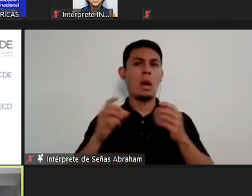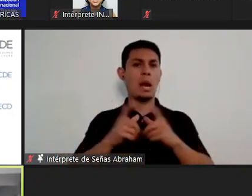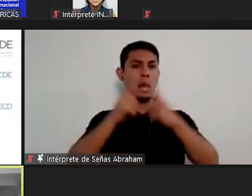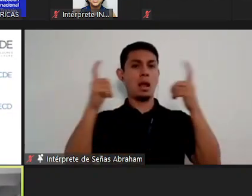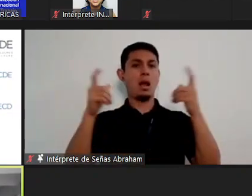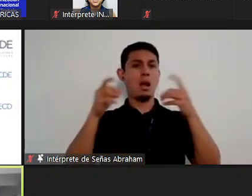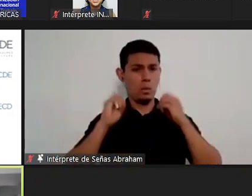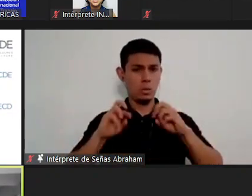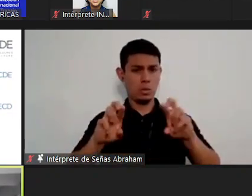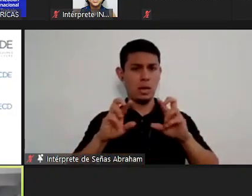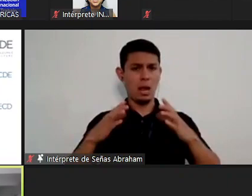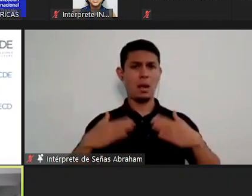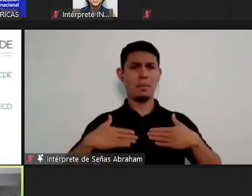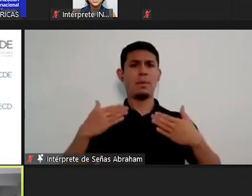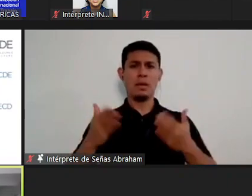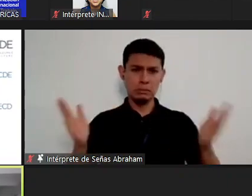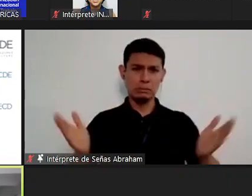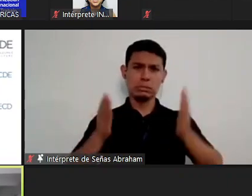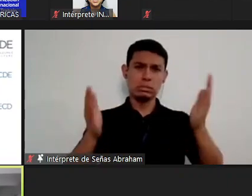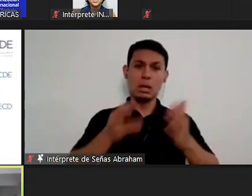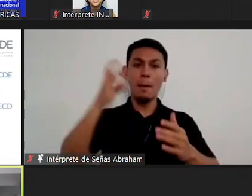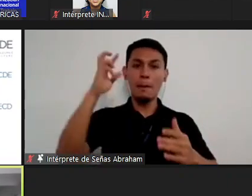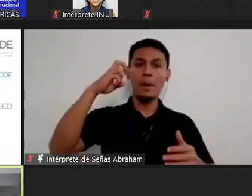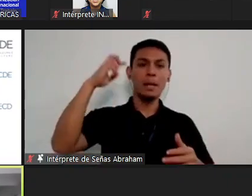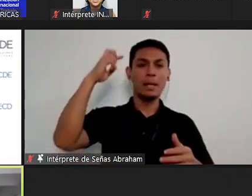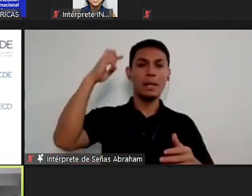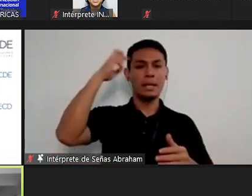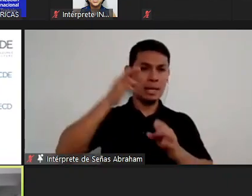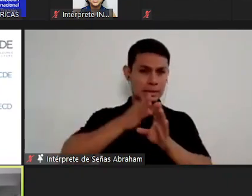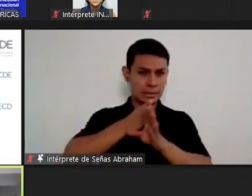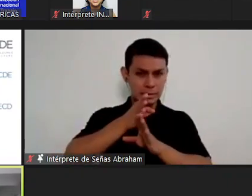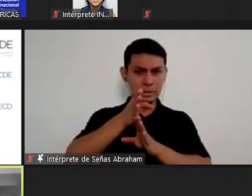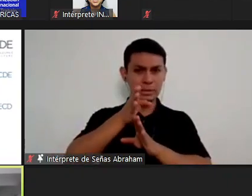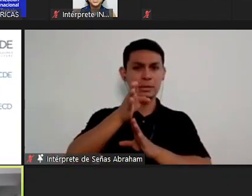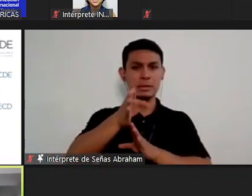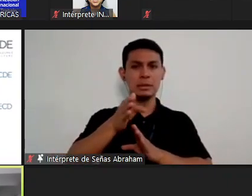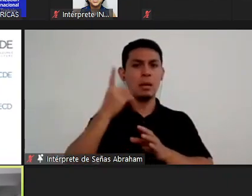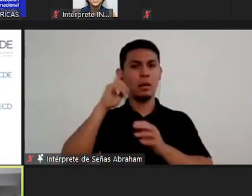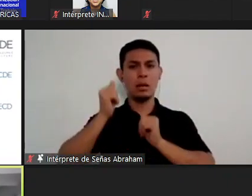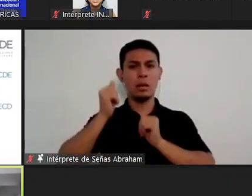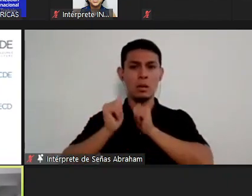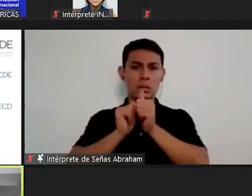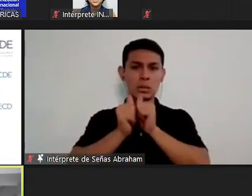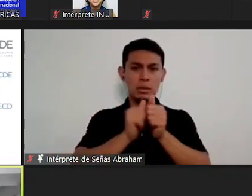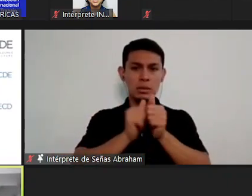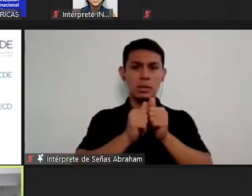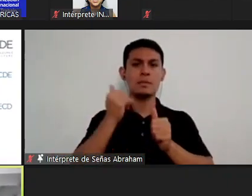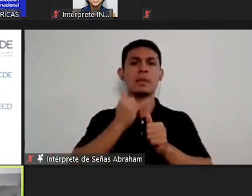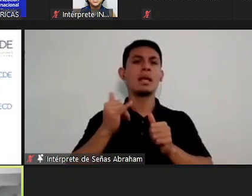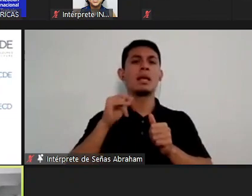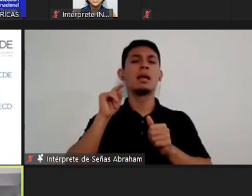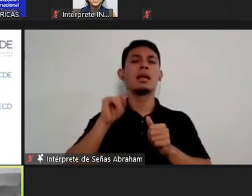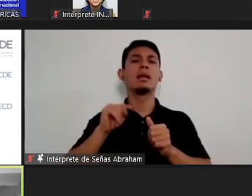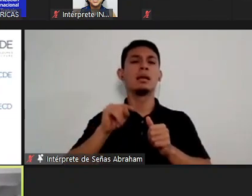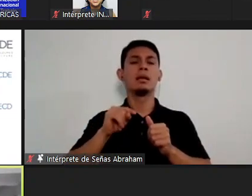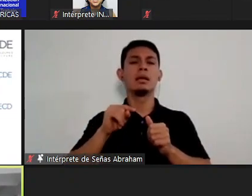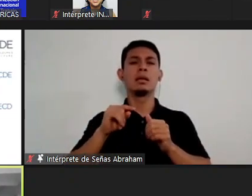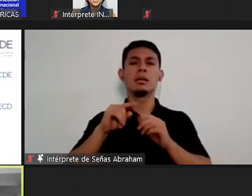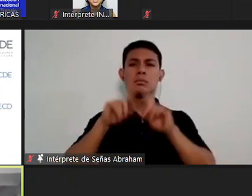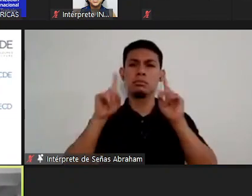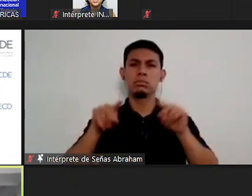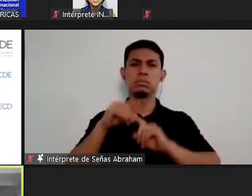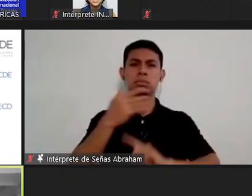is once again the major opportunity to further the year policies that are online